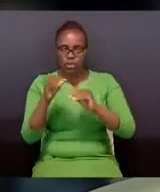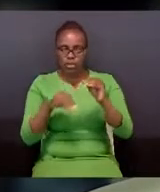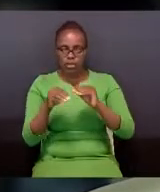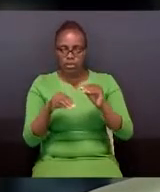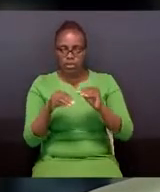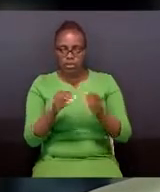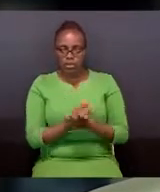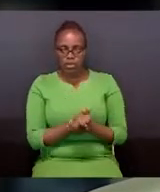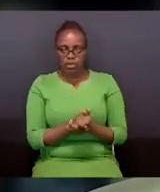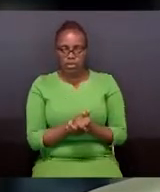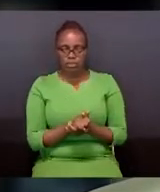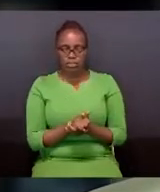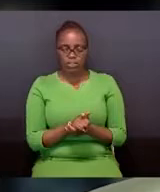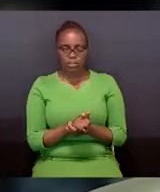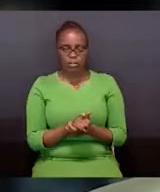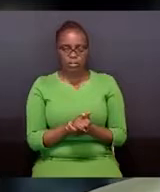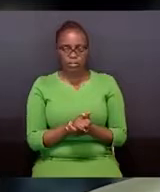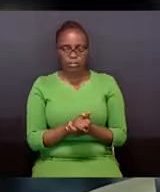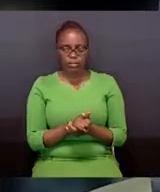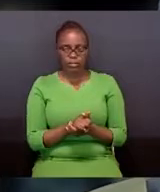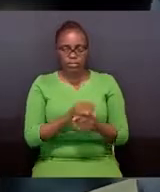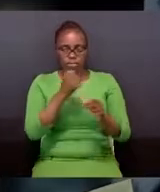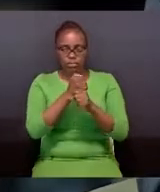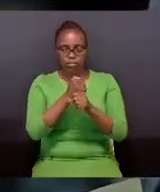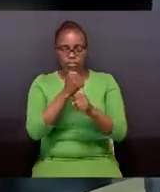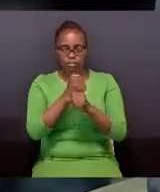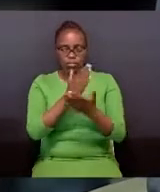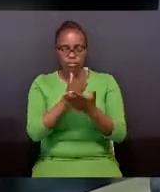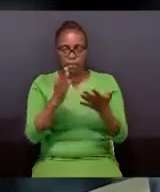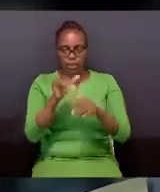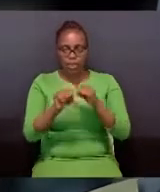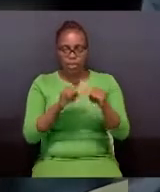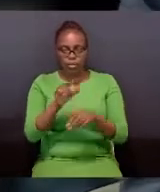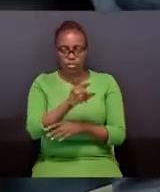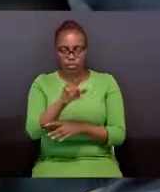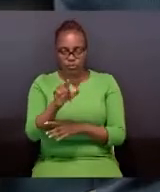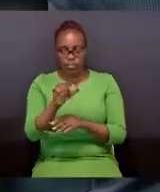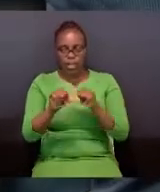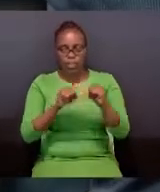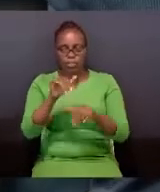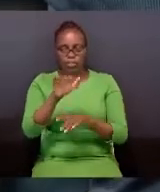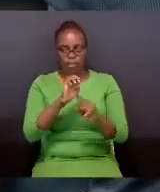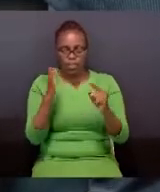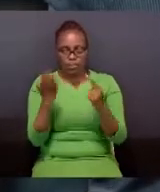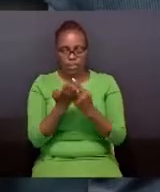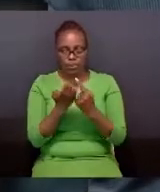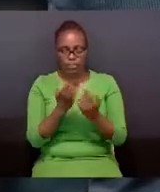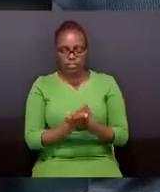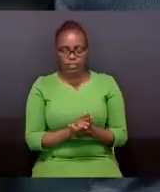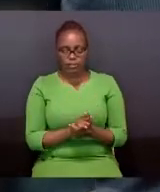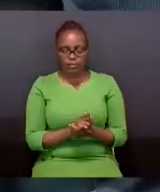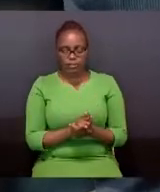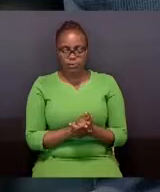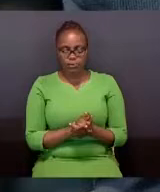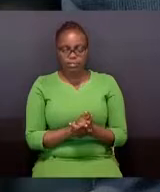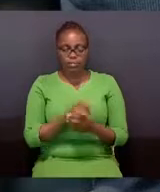be fine. But you must shape something about you, about your environment. So